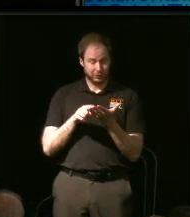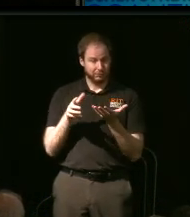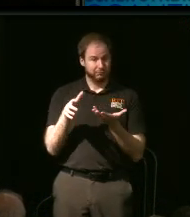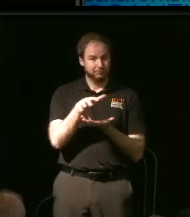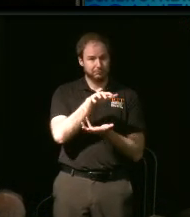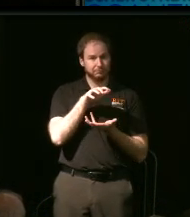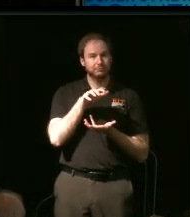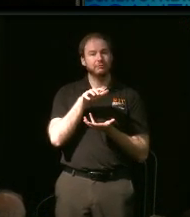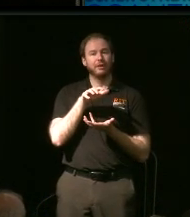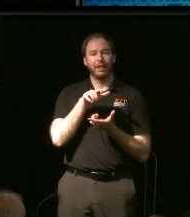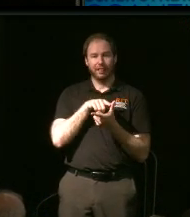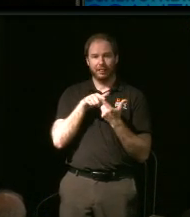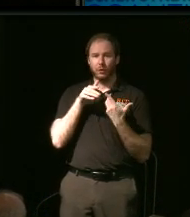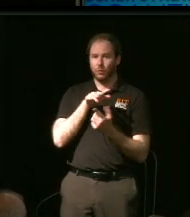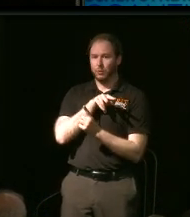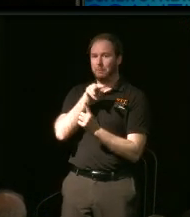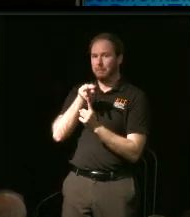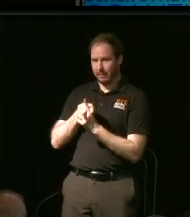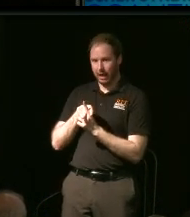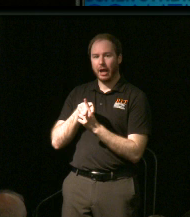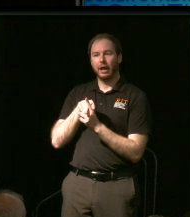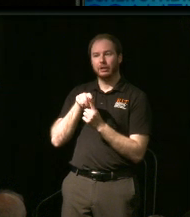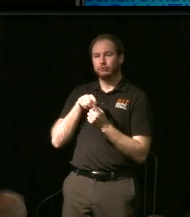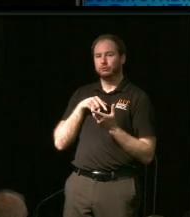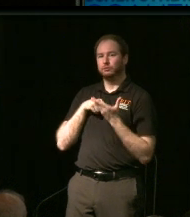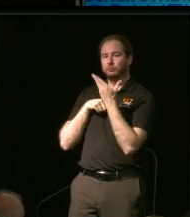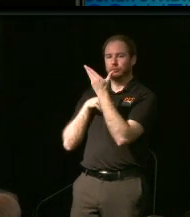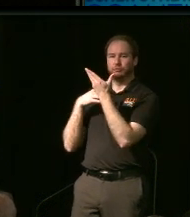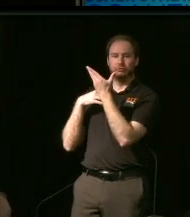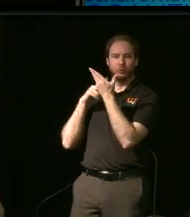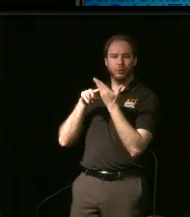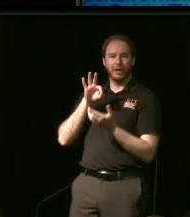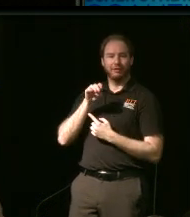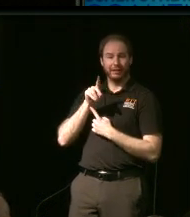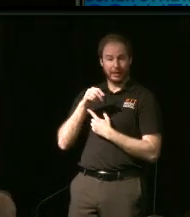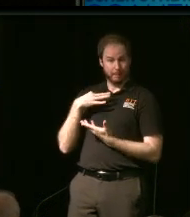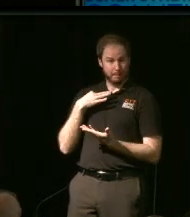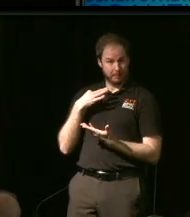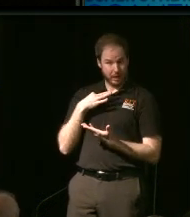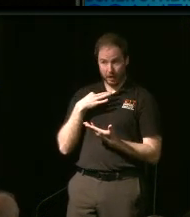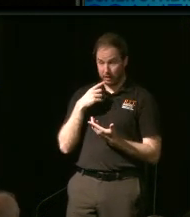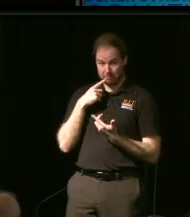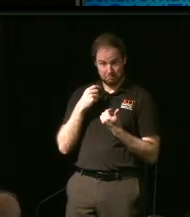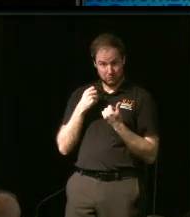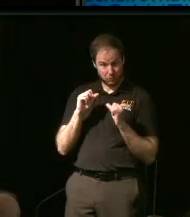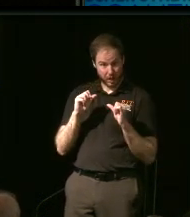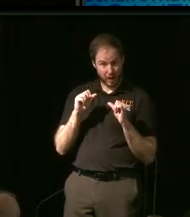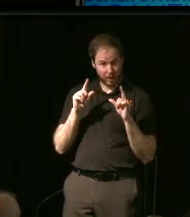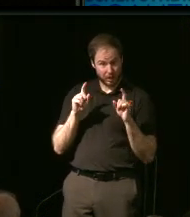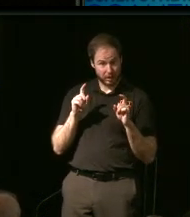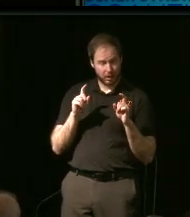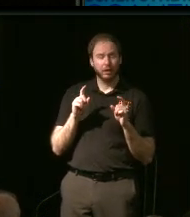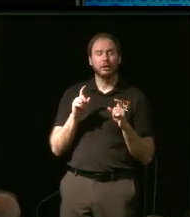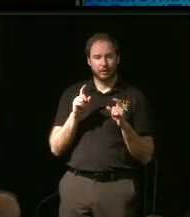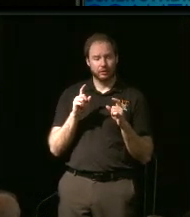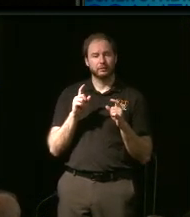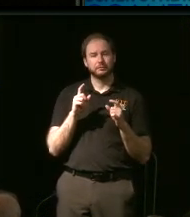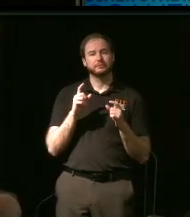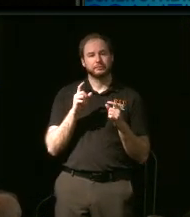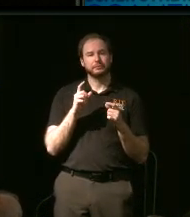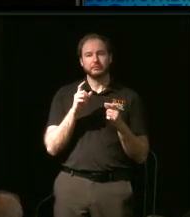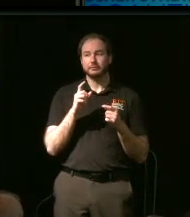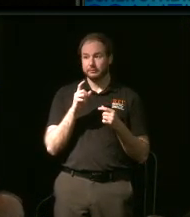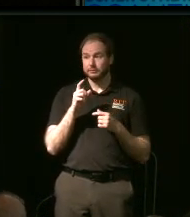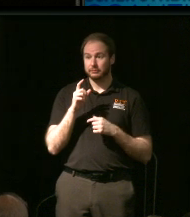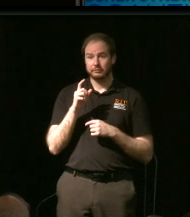an application to the FDA to give it a try in patients. And lastly, we